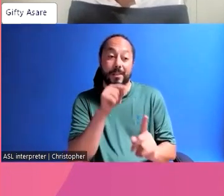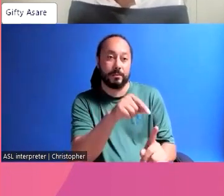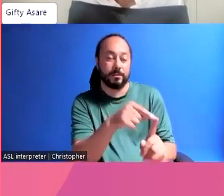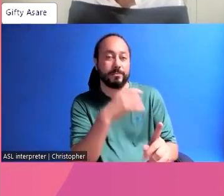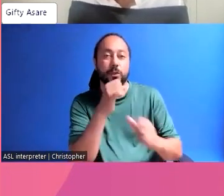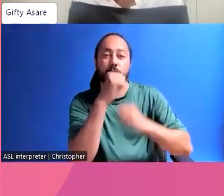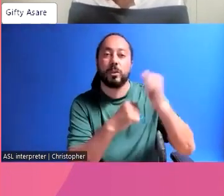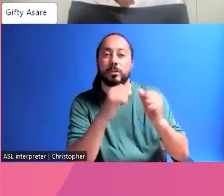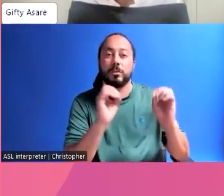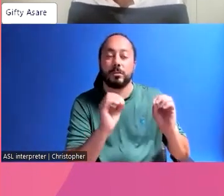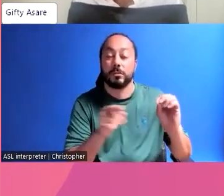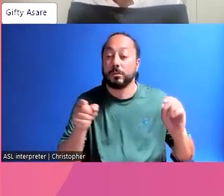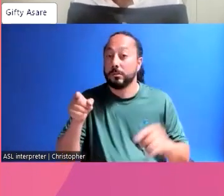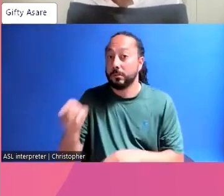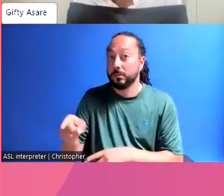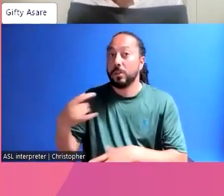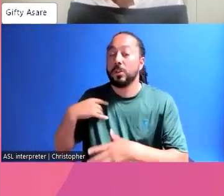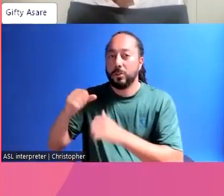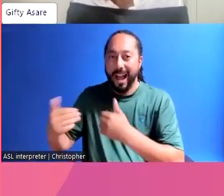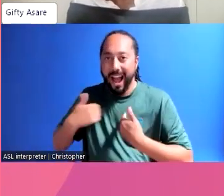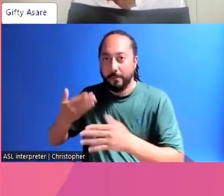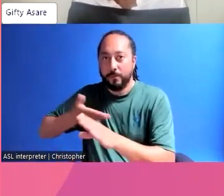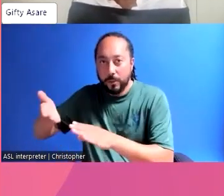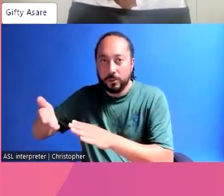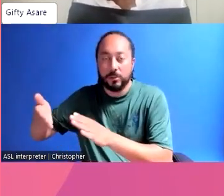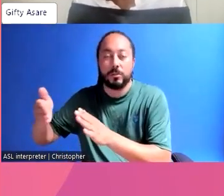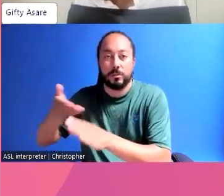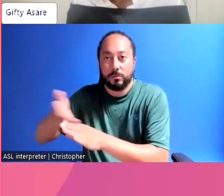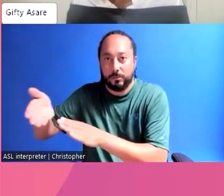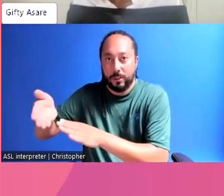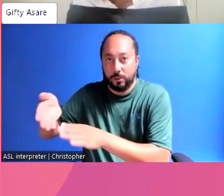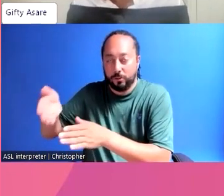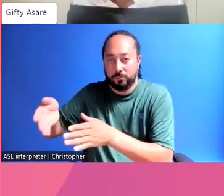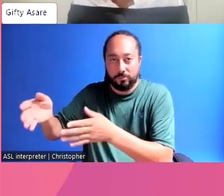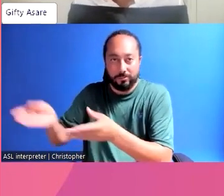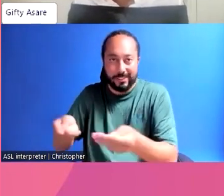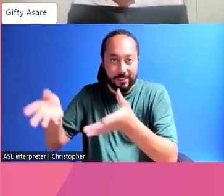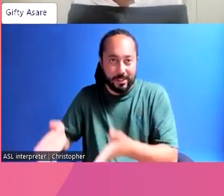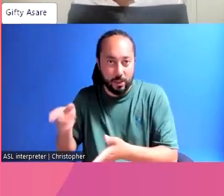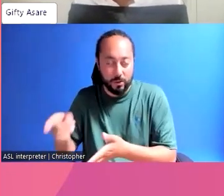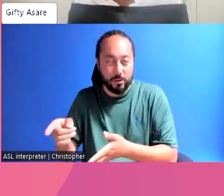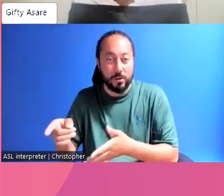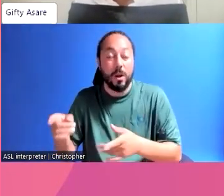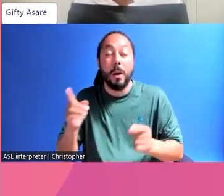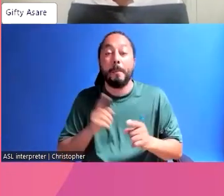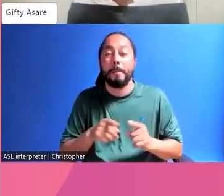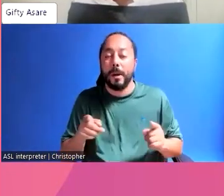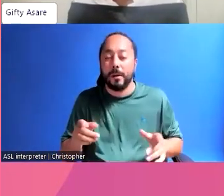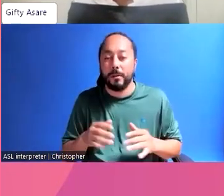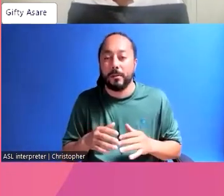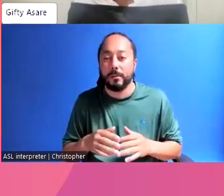by a professional that will yield benefits or positive outcomes, but just the fact of having